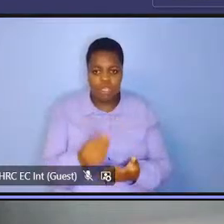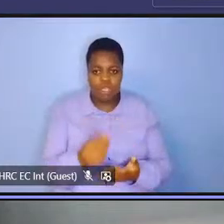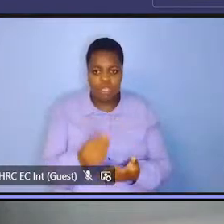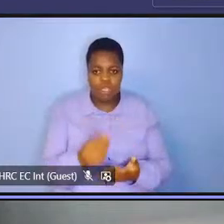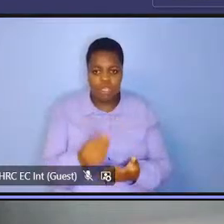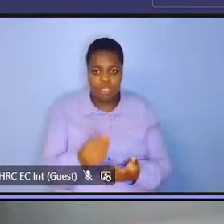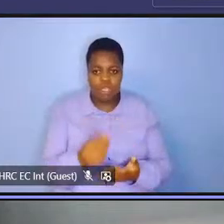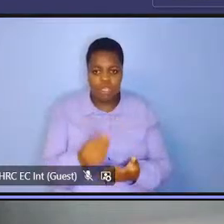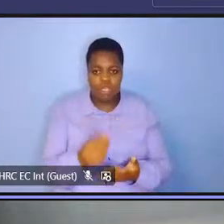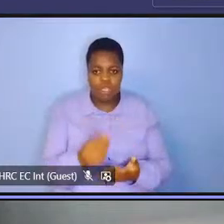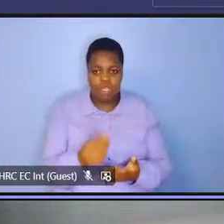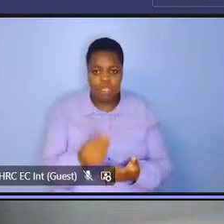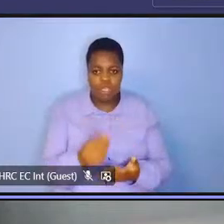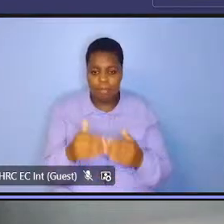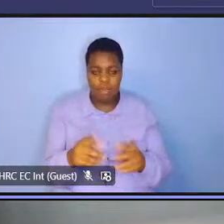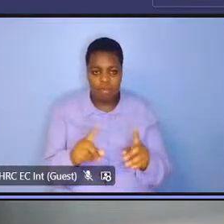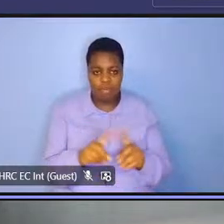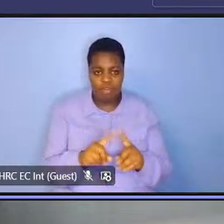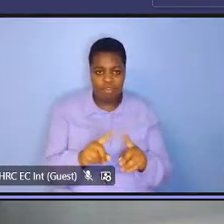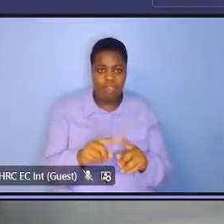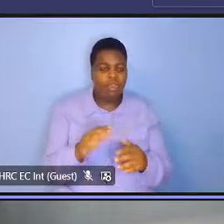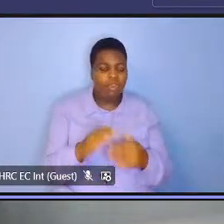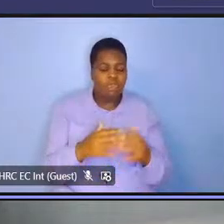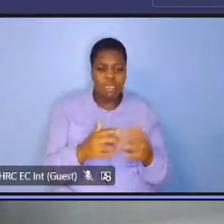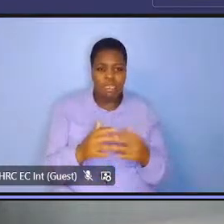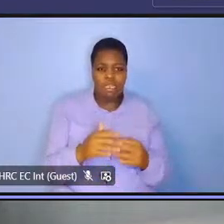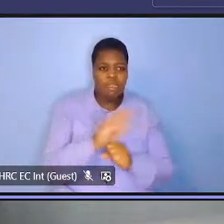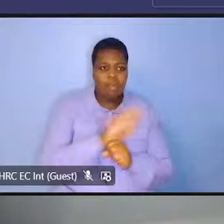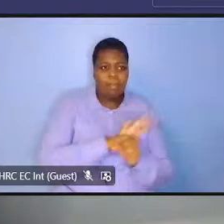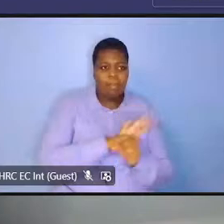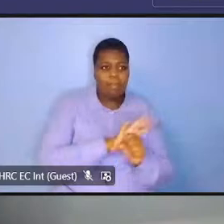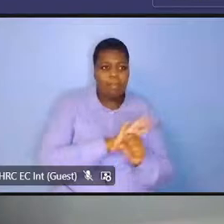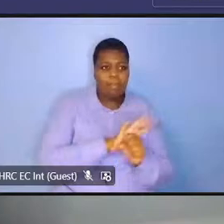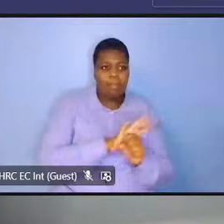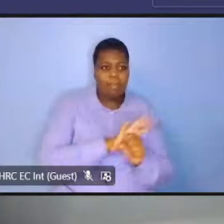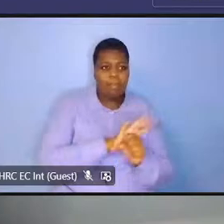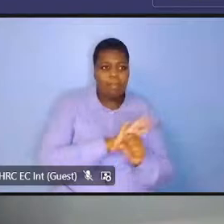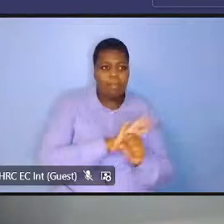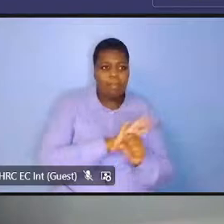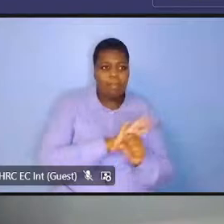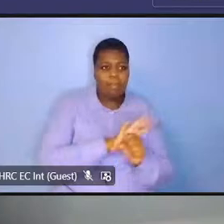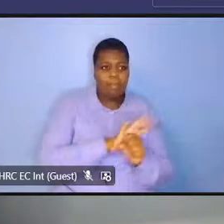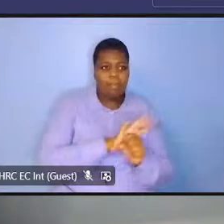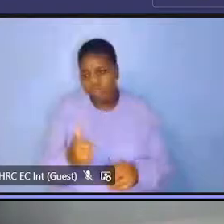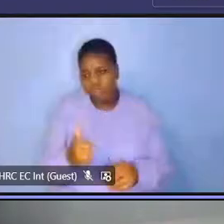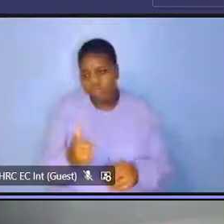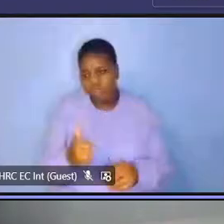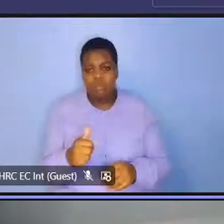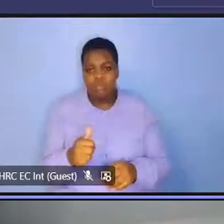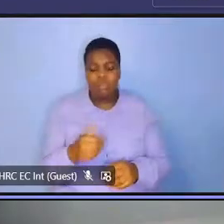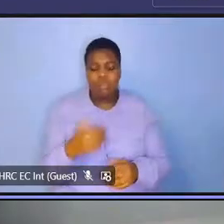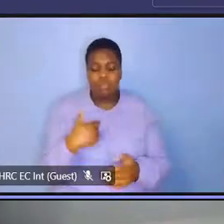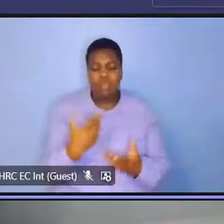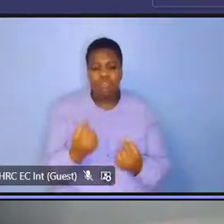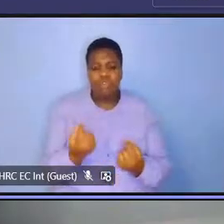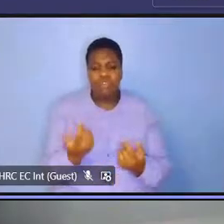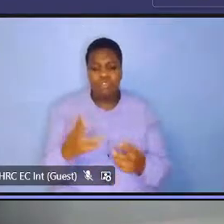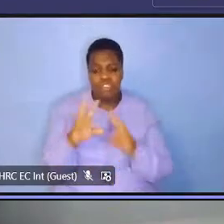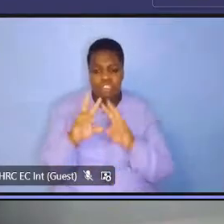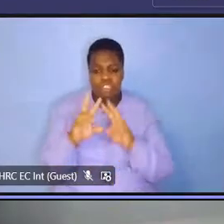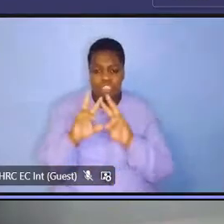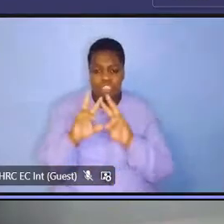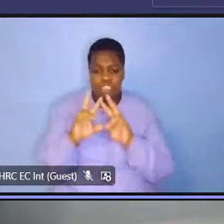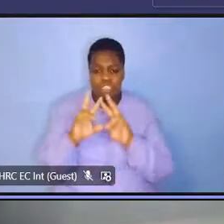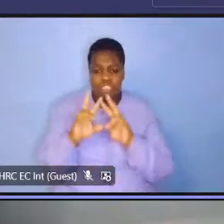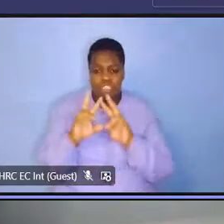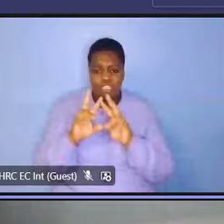treatment among learners, both from needy backgrounds and those from well-off backgrounds. When I was doing research, there was one case from the